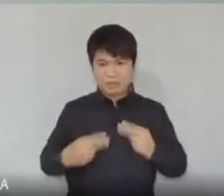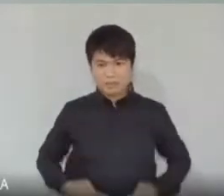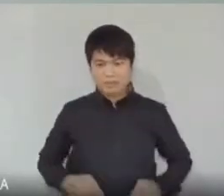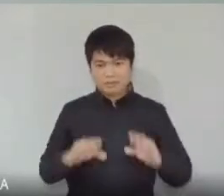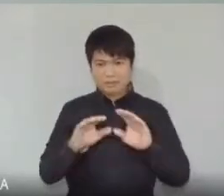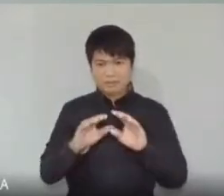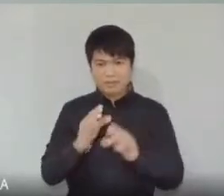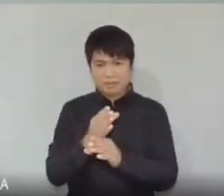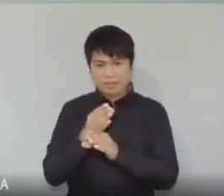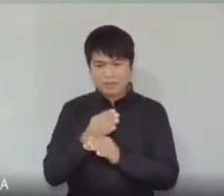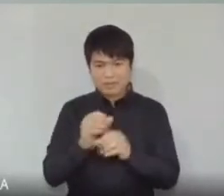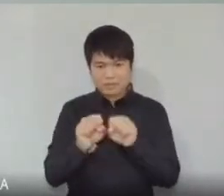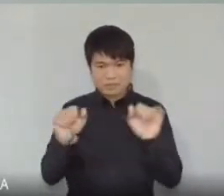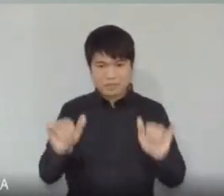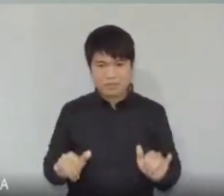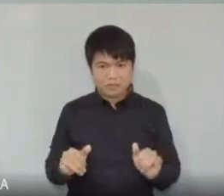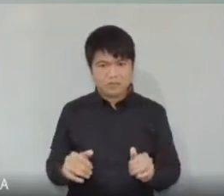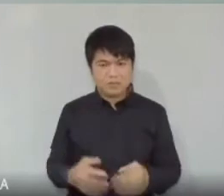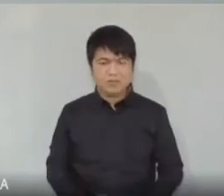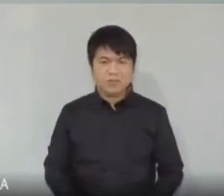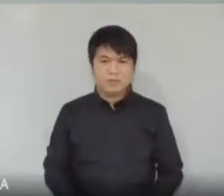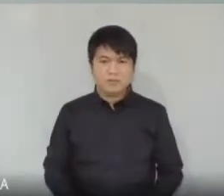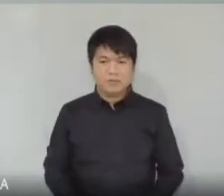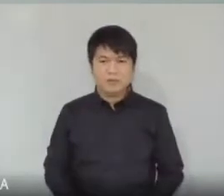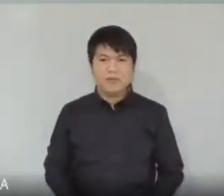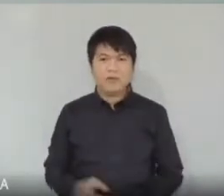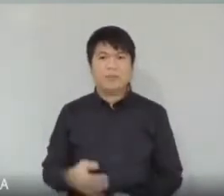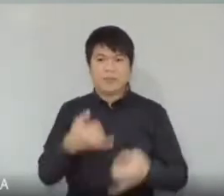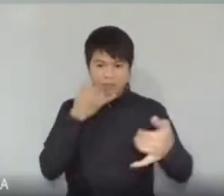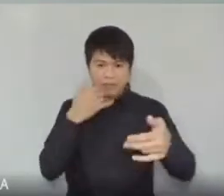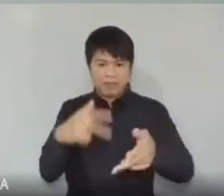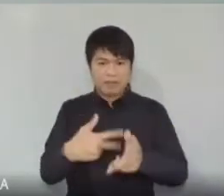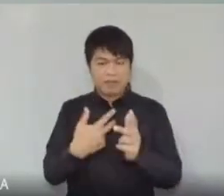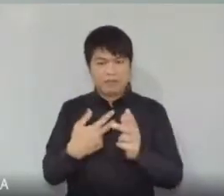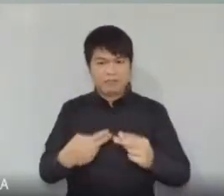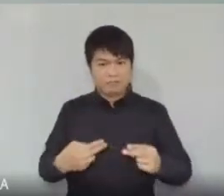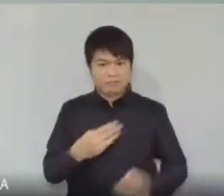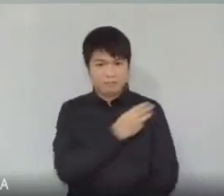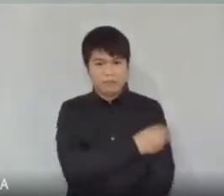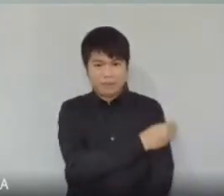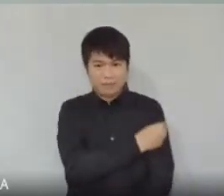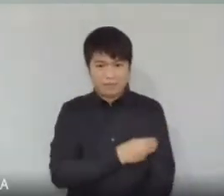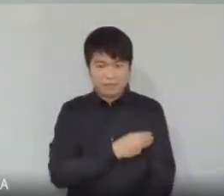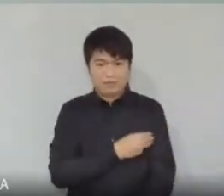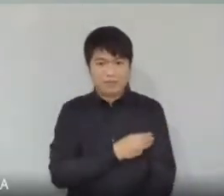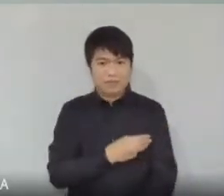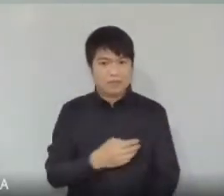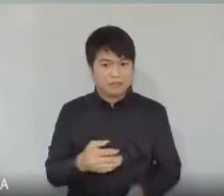healthcare services in the comfort of their respective homes. Such a scheme, at least in its area